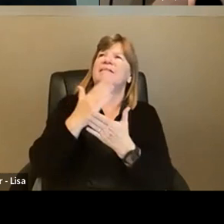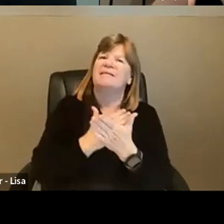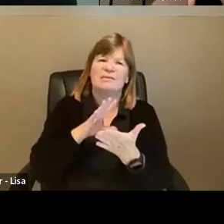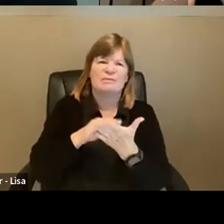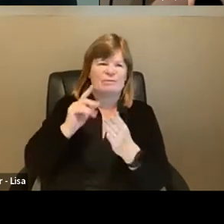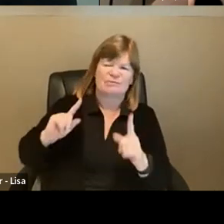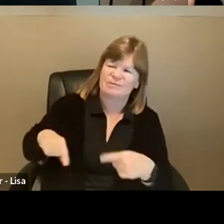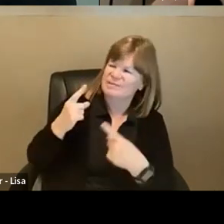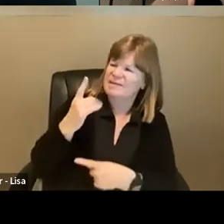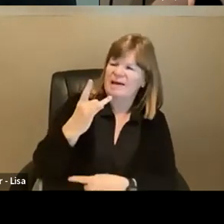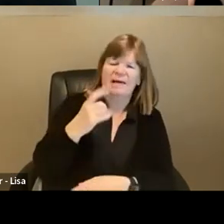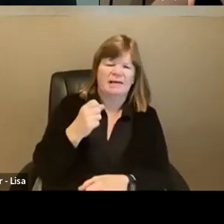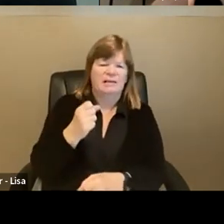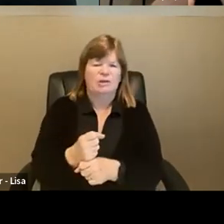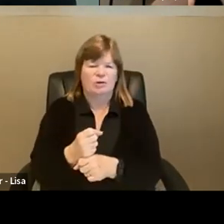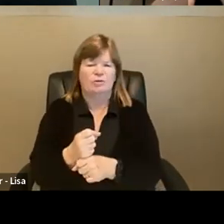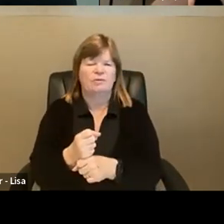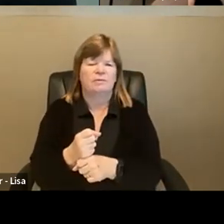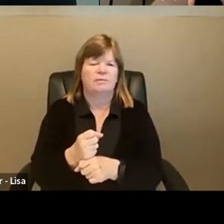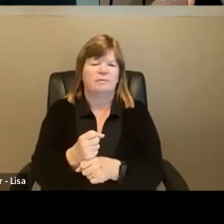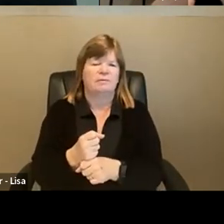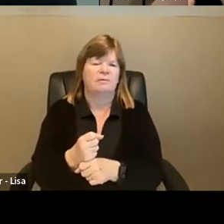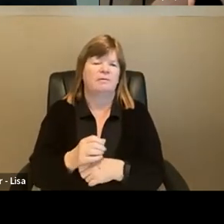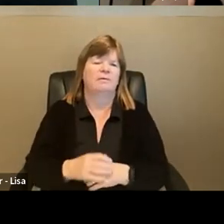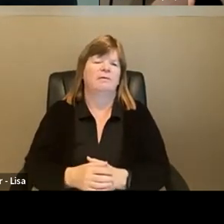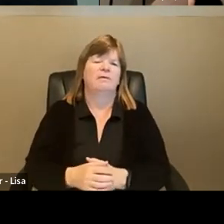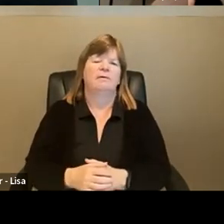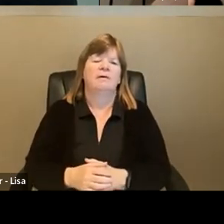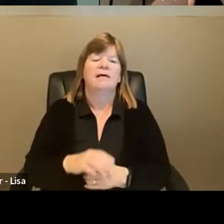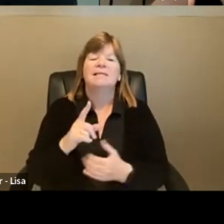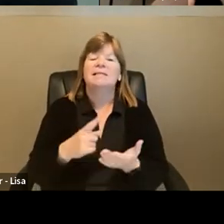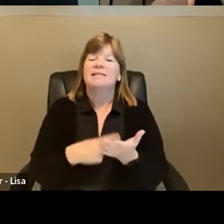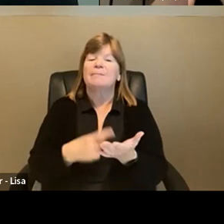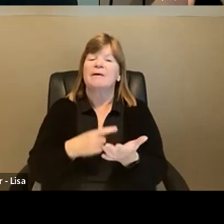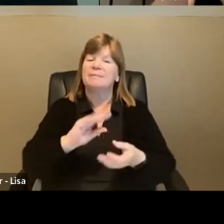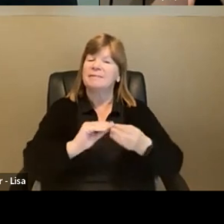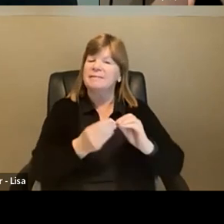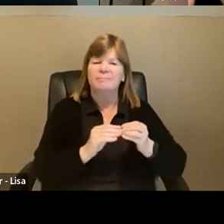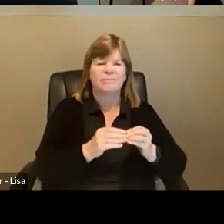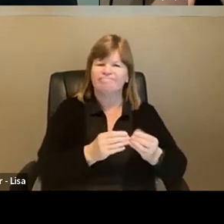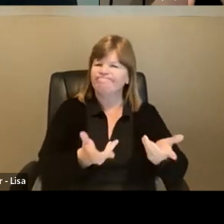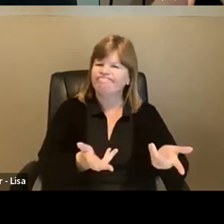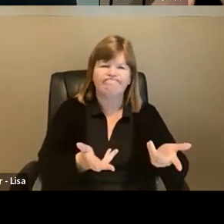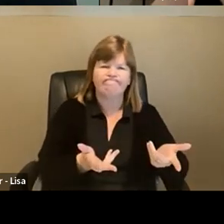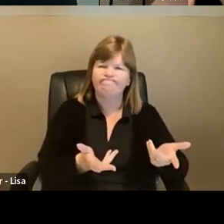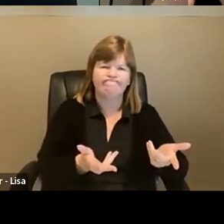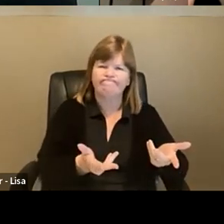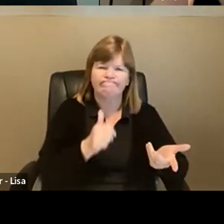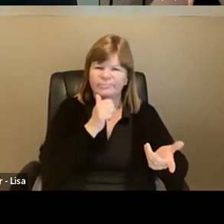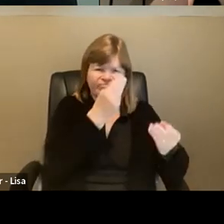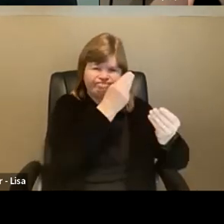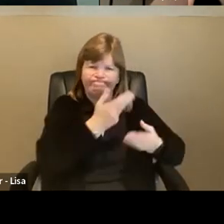years in this space is that sometimes the metrics doesn't tell us. They don't tell us the